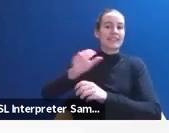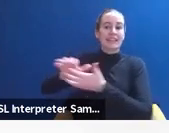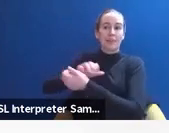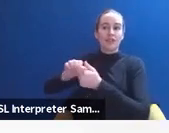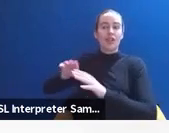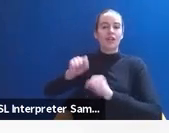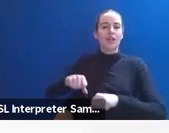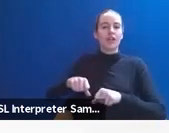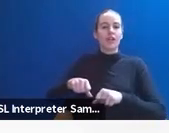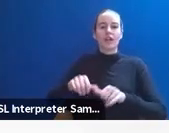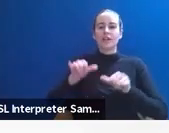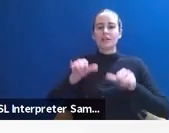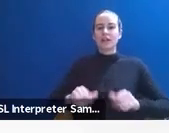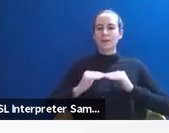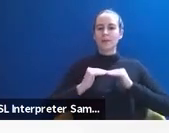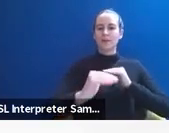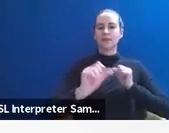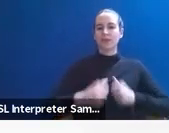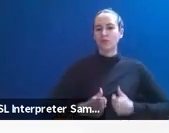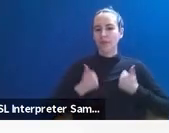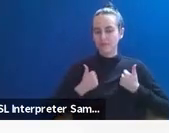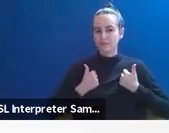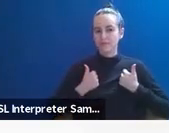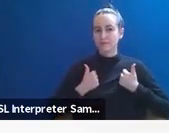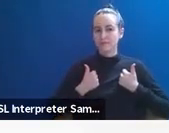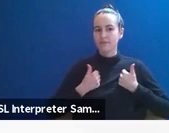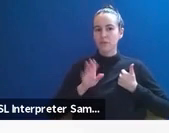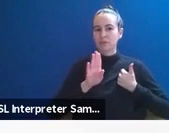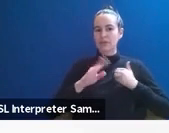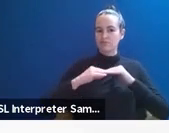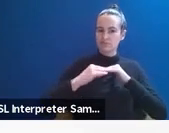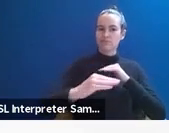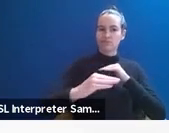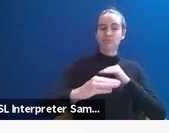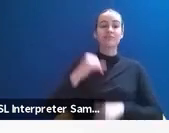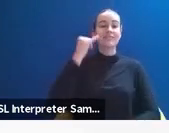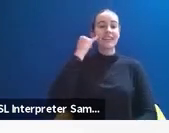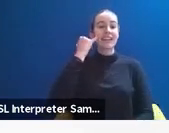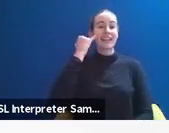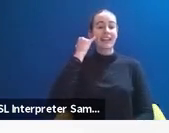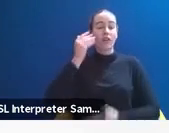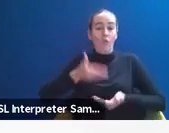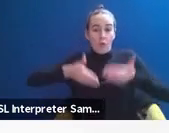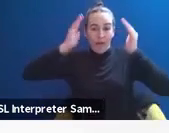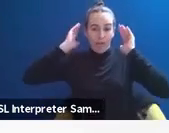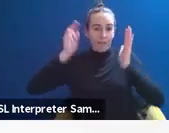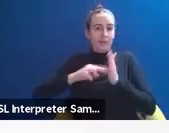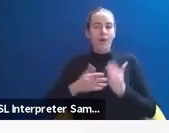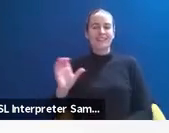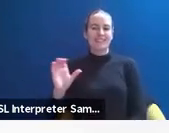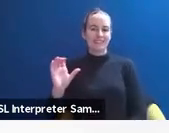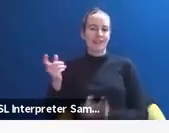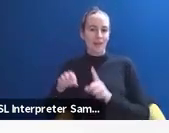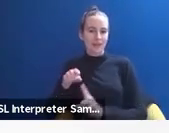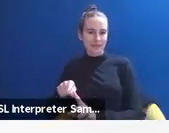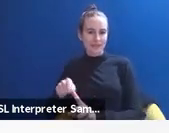in homeostasis and it can survive. So it'll stay at B. However, if it's overwhelmed, then C can occur, where we begin to